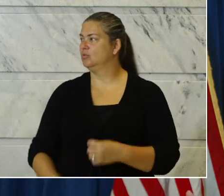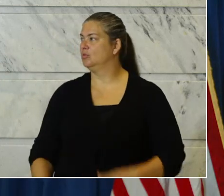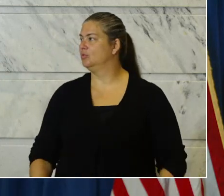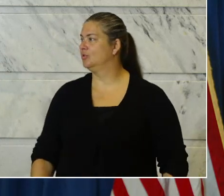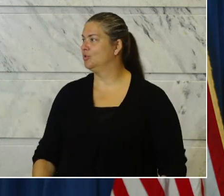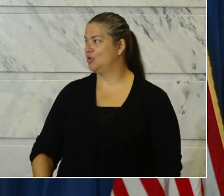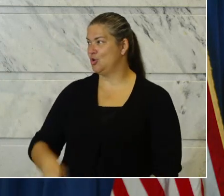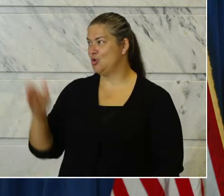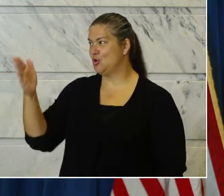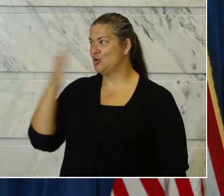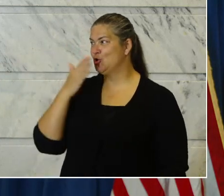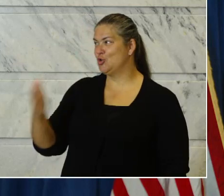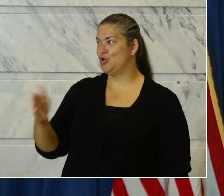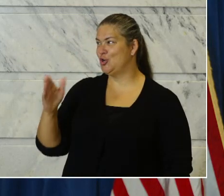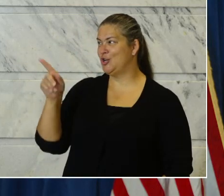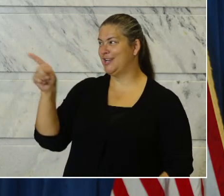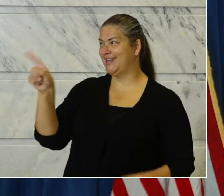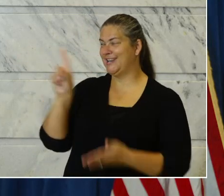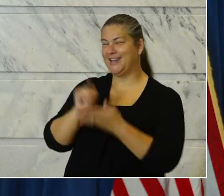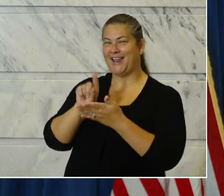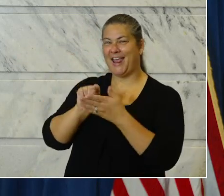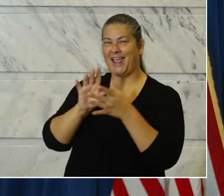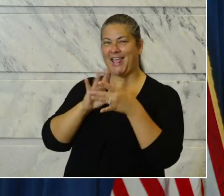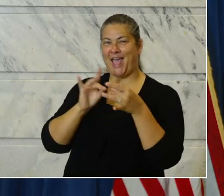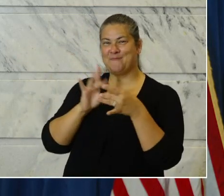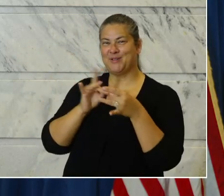Good editorial comment.